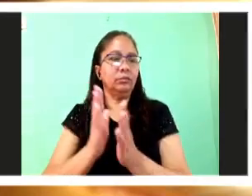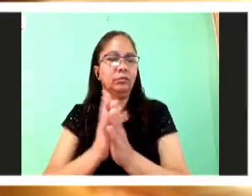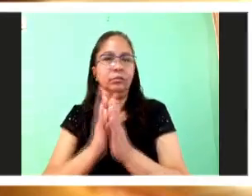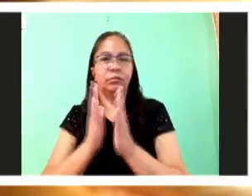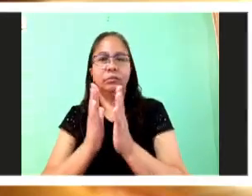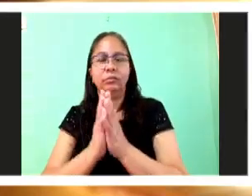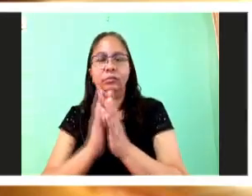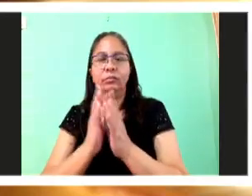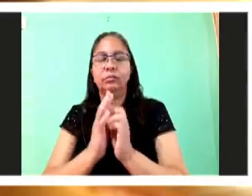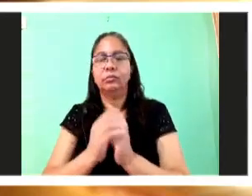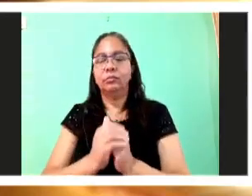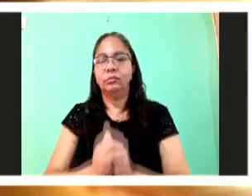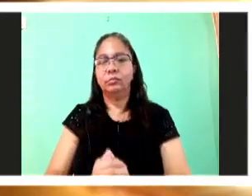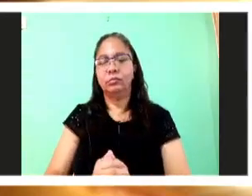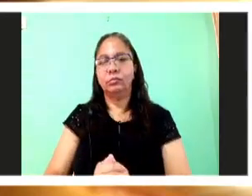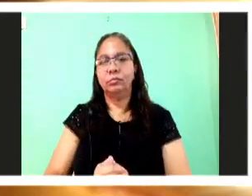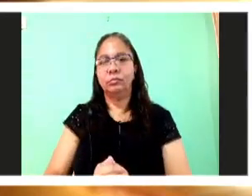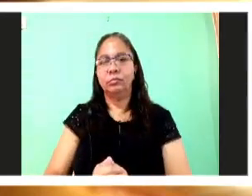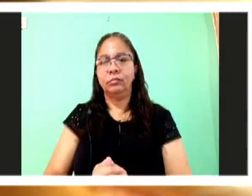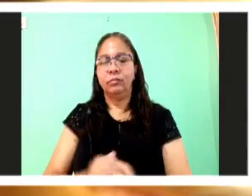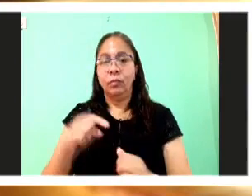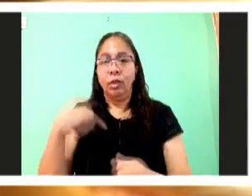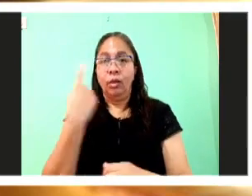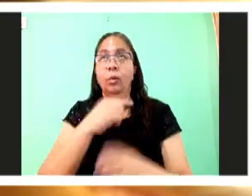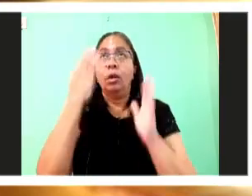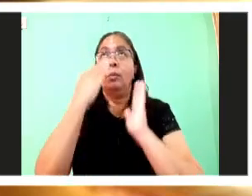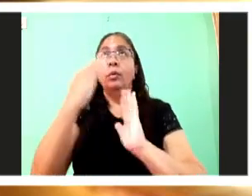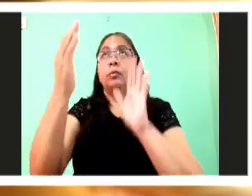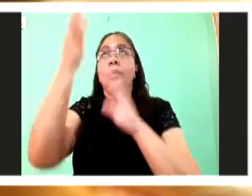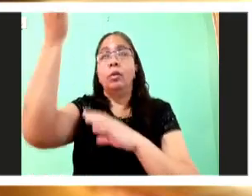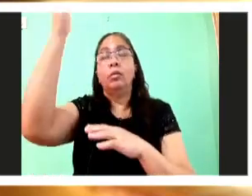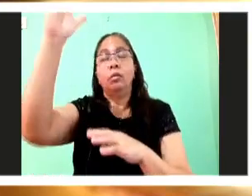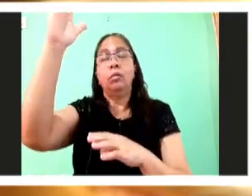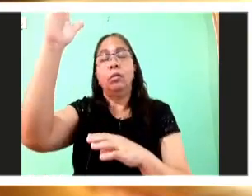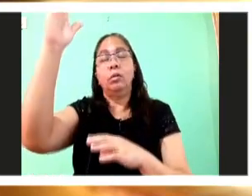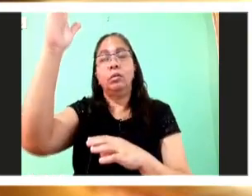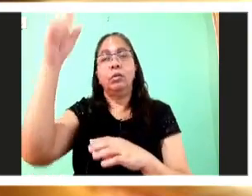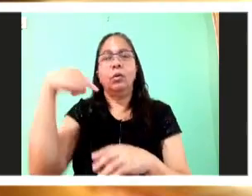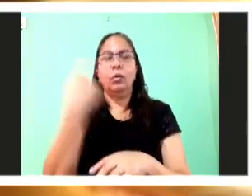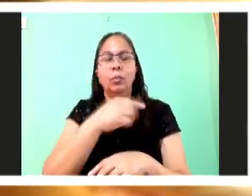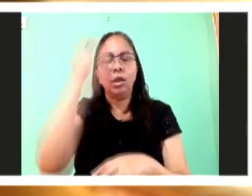As we come before this God of ours, we know that we are